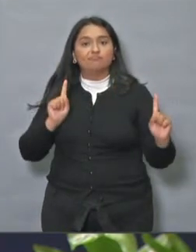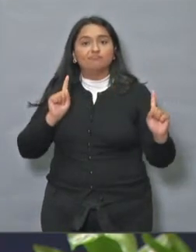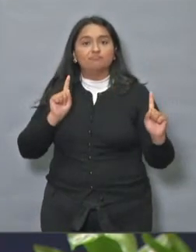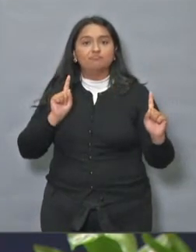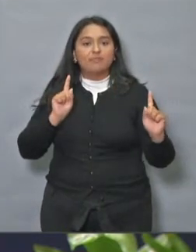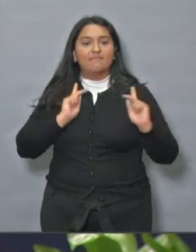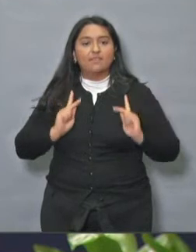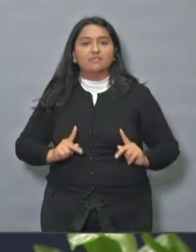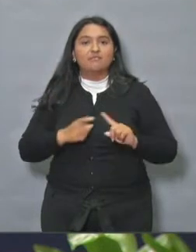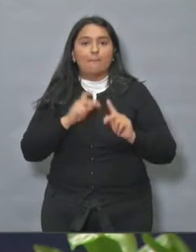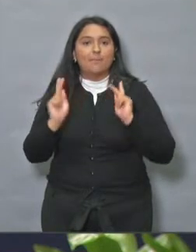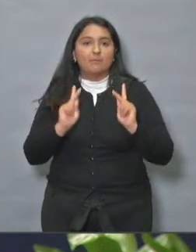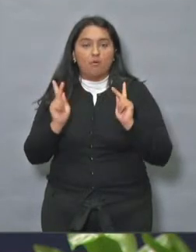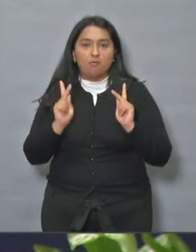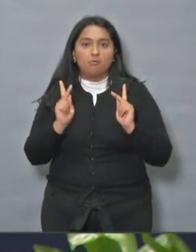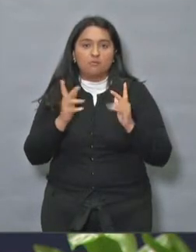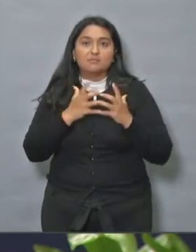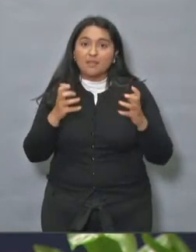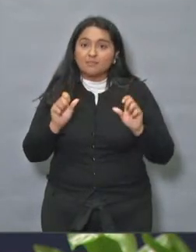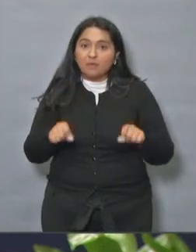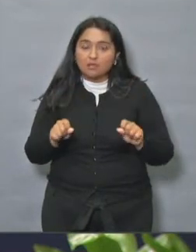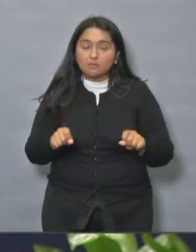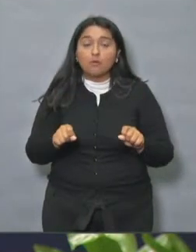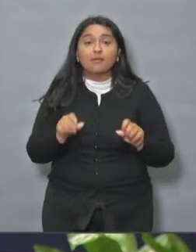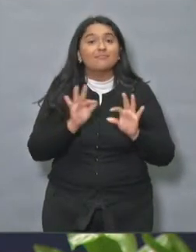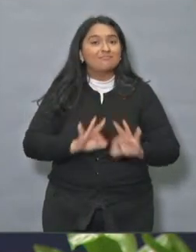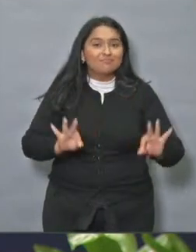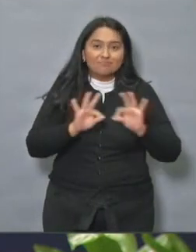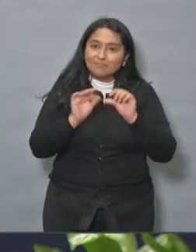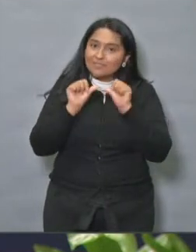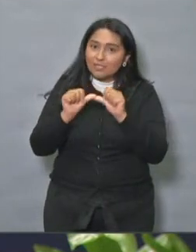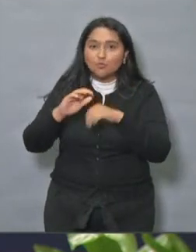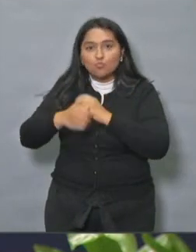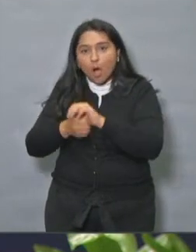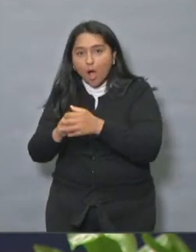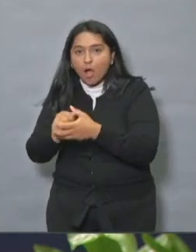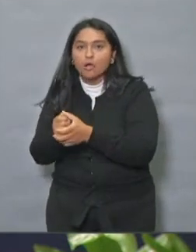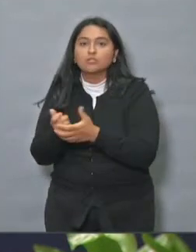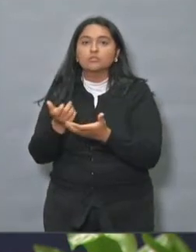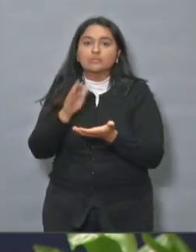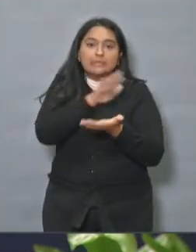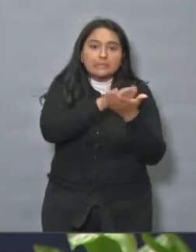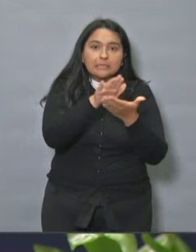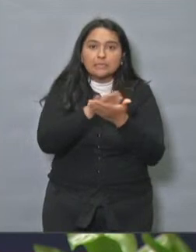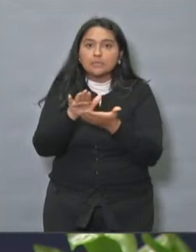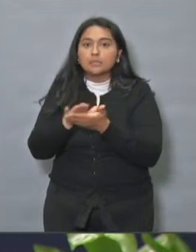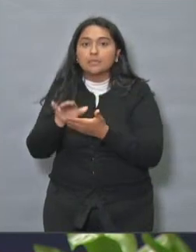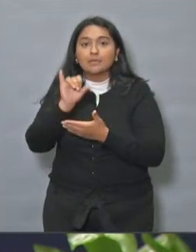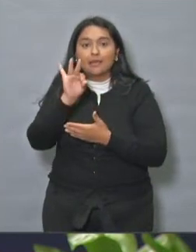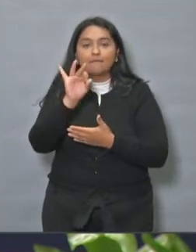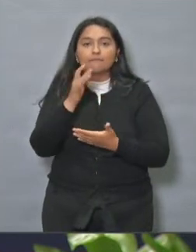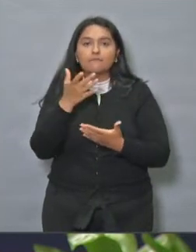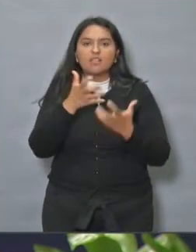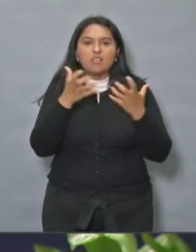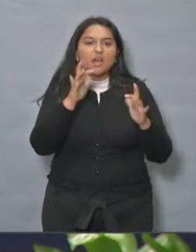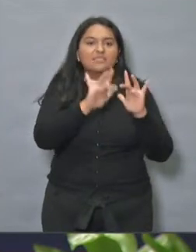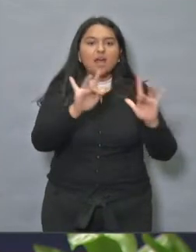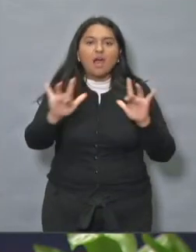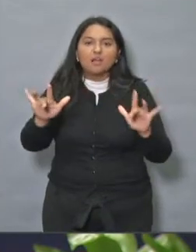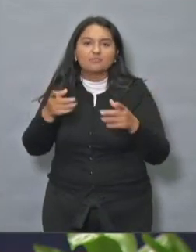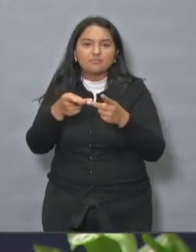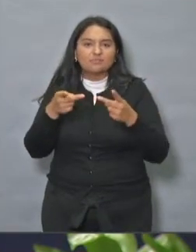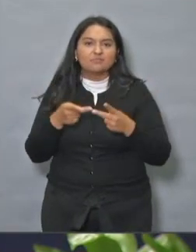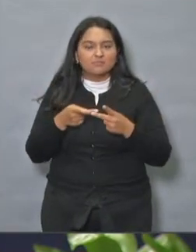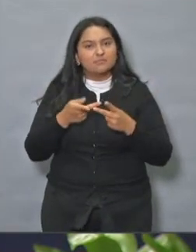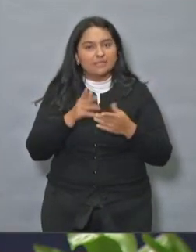you can. It's why it's critical to keep washing your hands and decontaminating and cleaning high-touch surfaces. This is